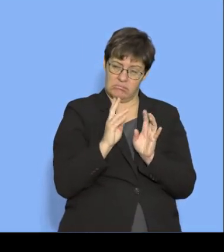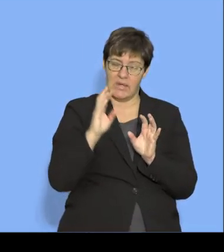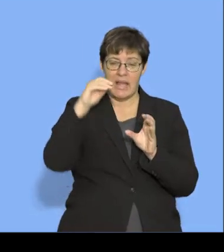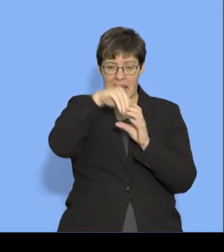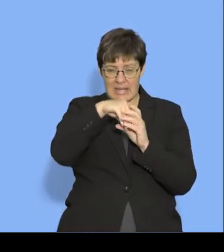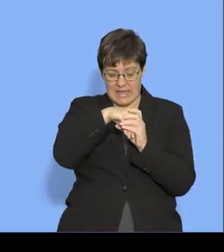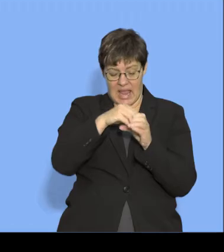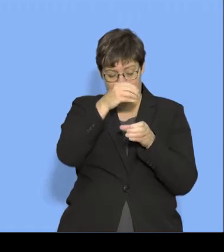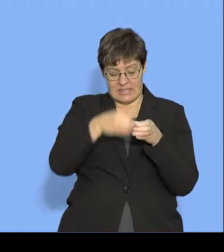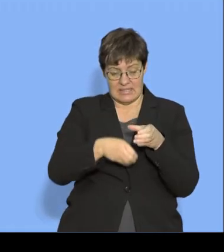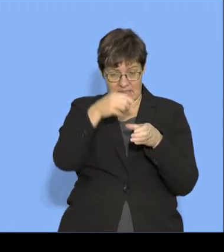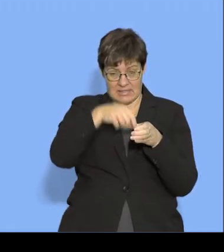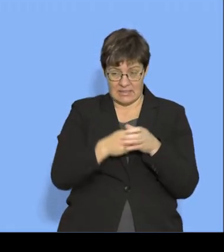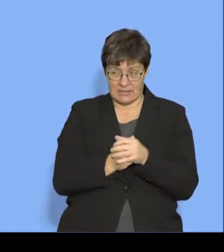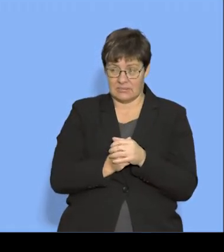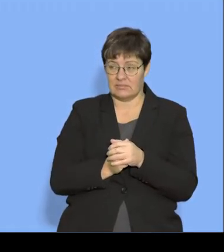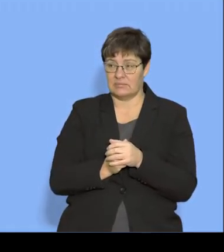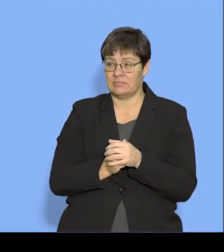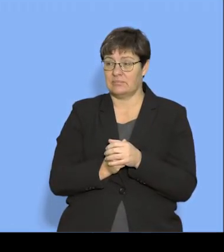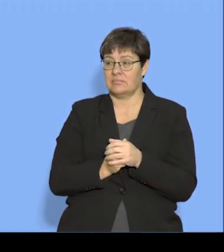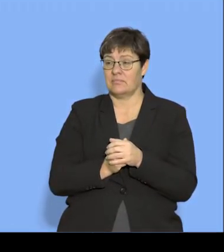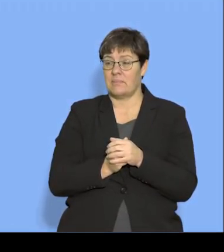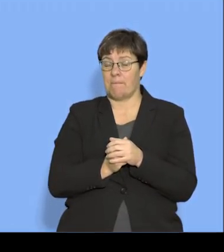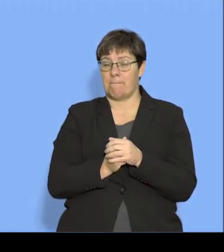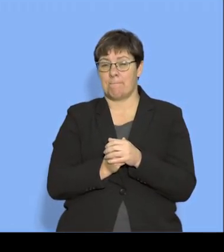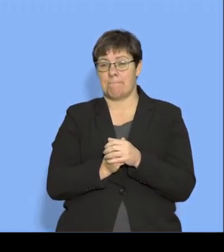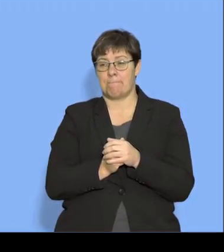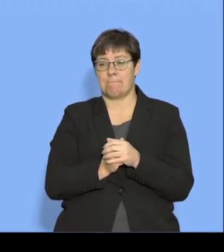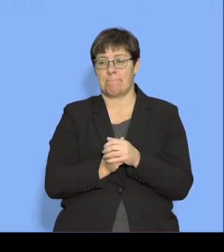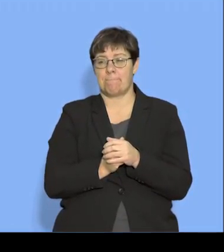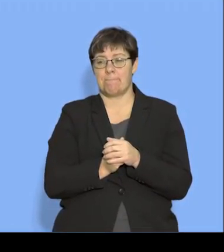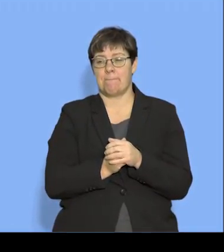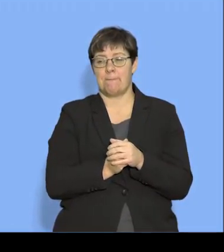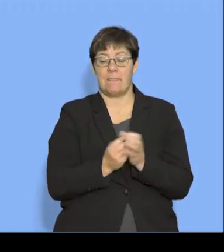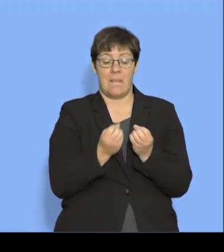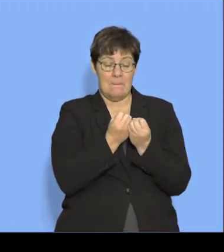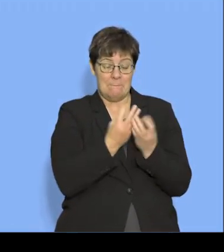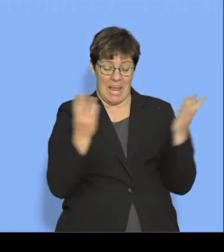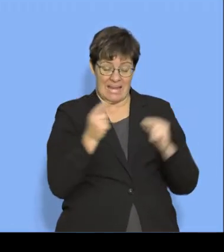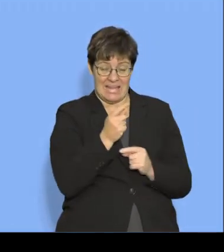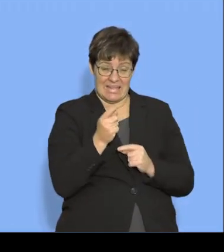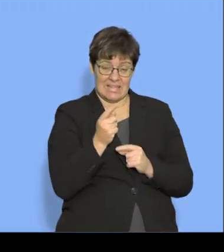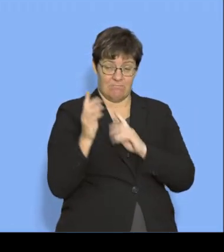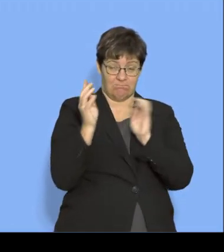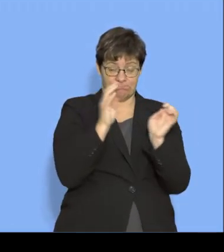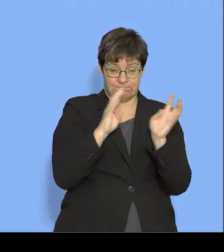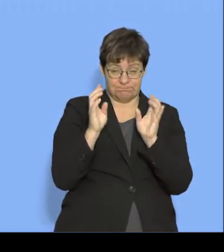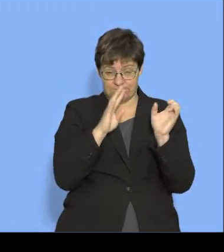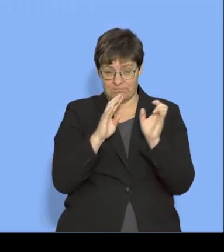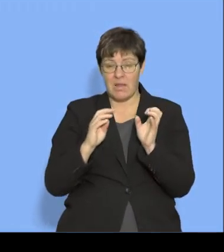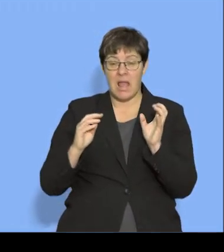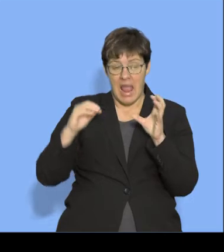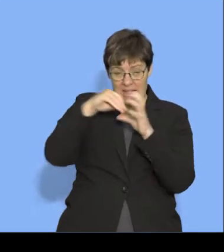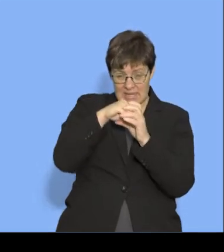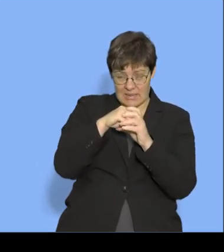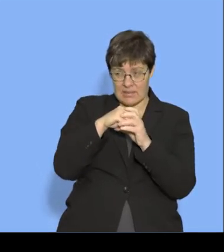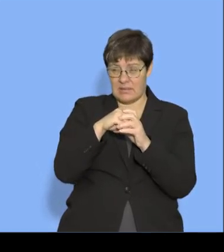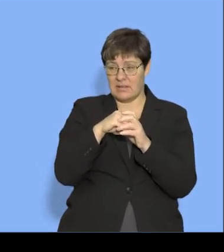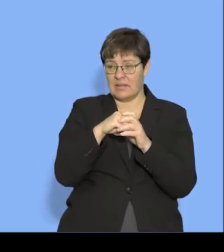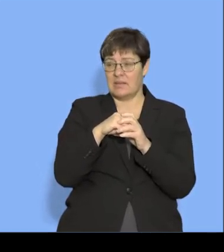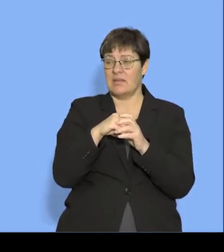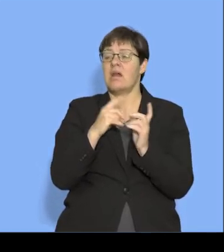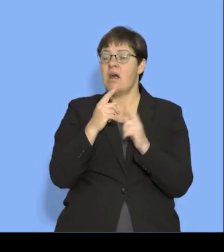projections projecting into the internal lumen. Here we see them extending into the internal lumen. Many villi will protrude into